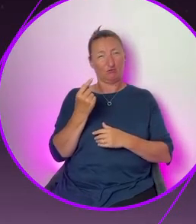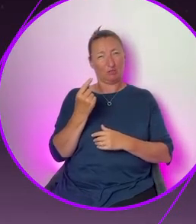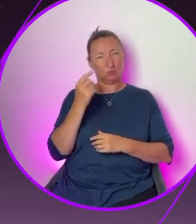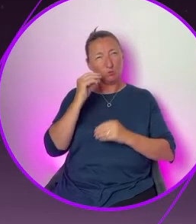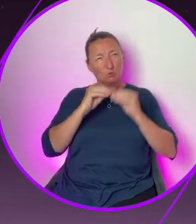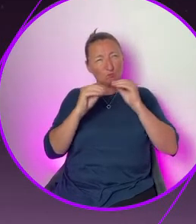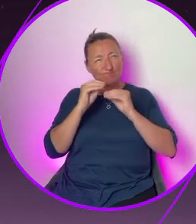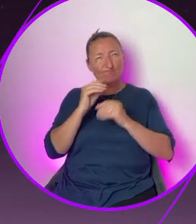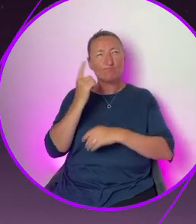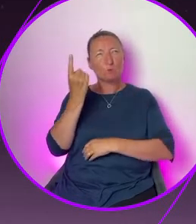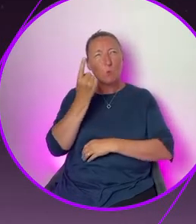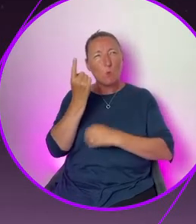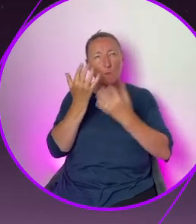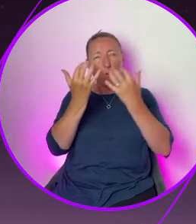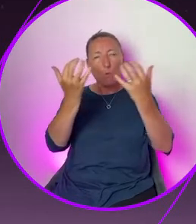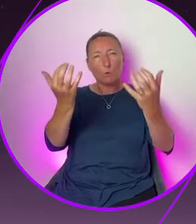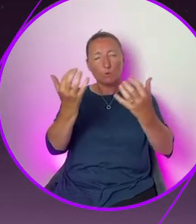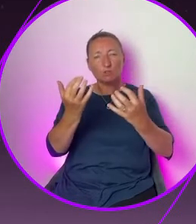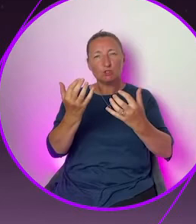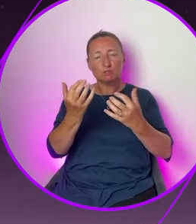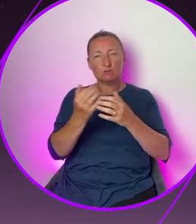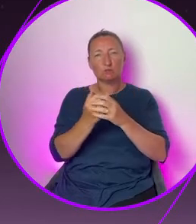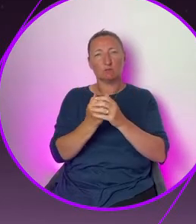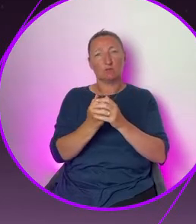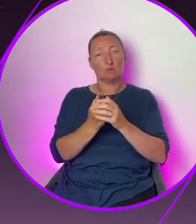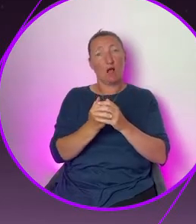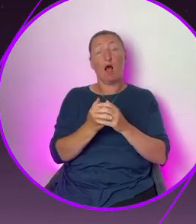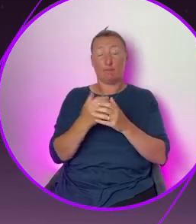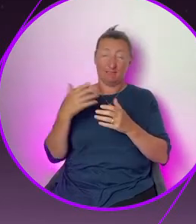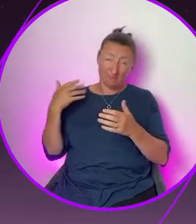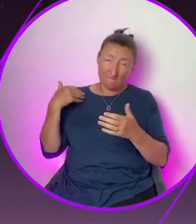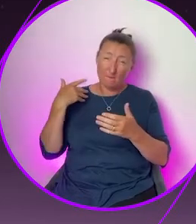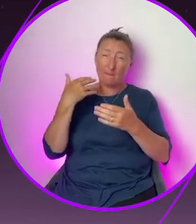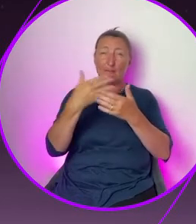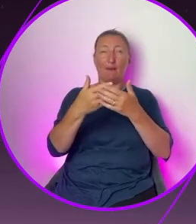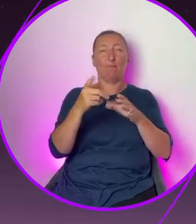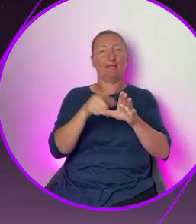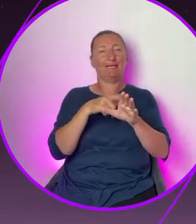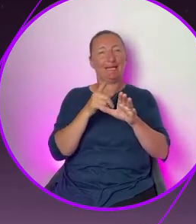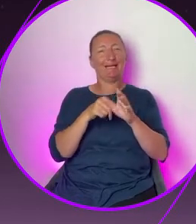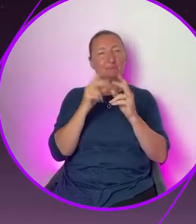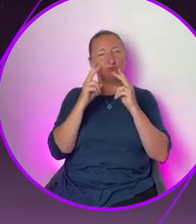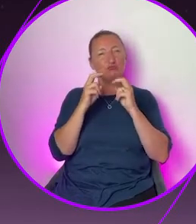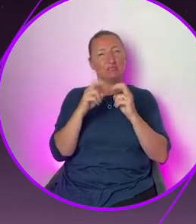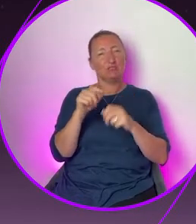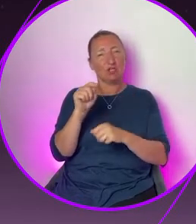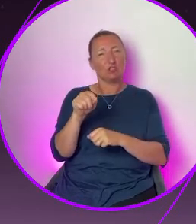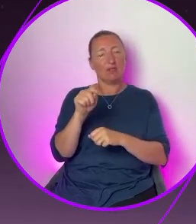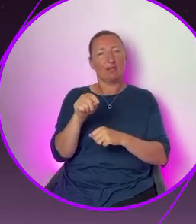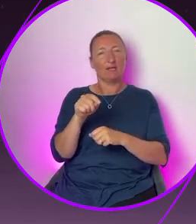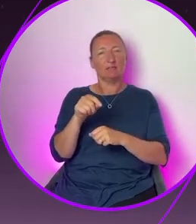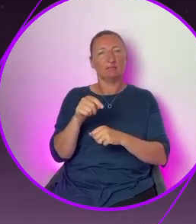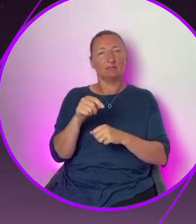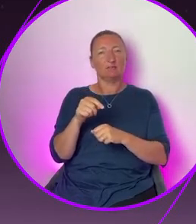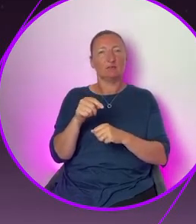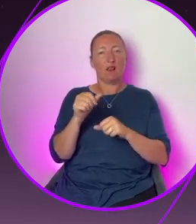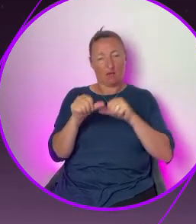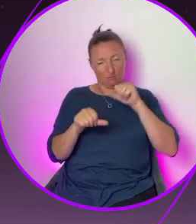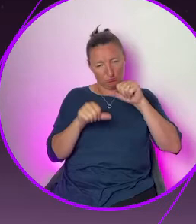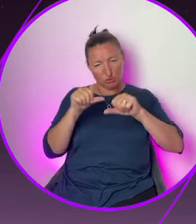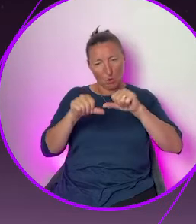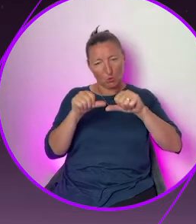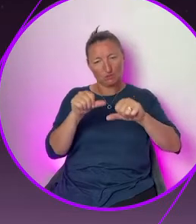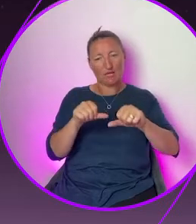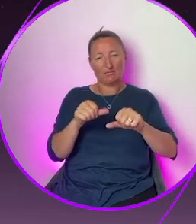In some respects, in some parts of the program that's been happening for years. We can point to sort of the really interesting, like the really important processes that